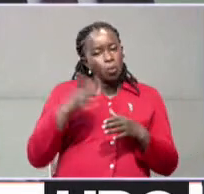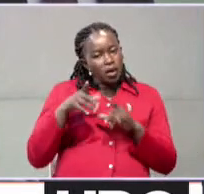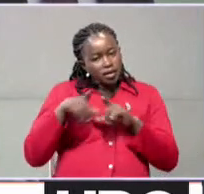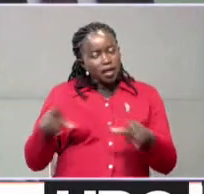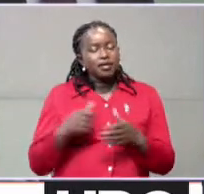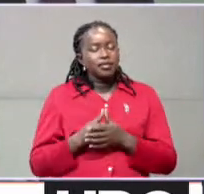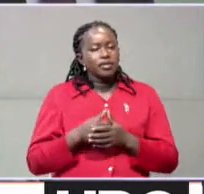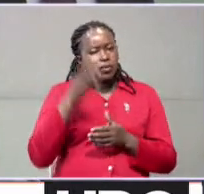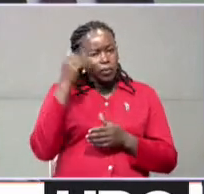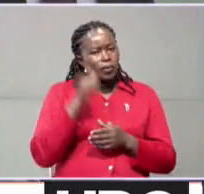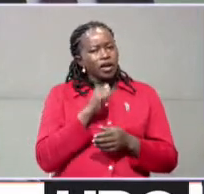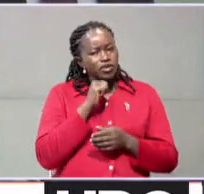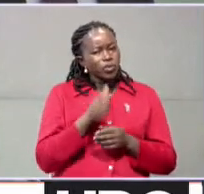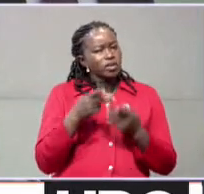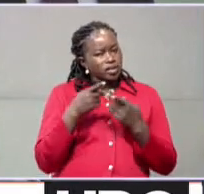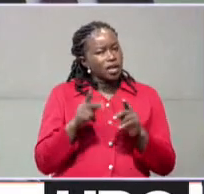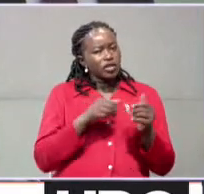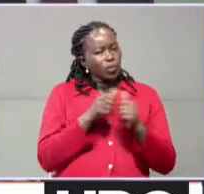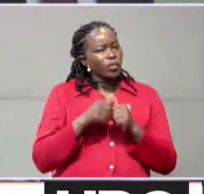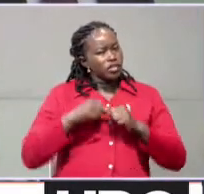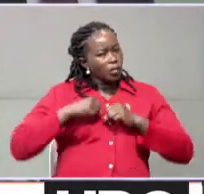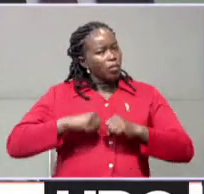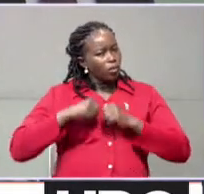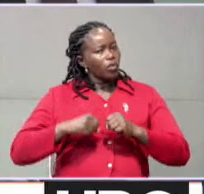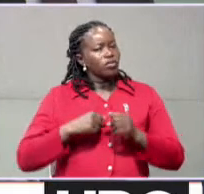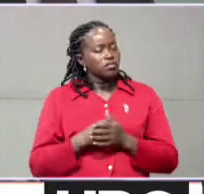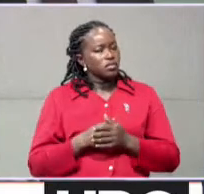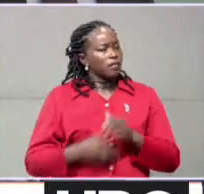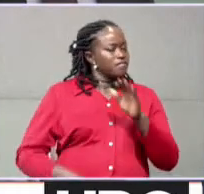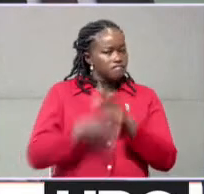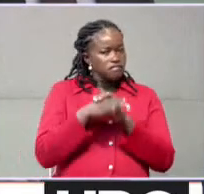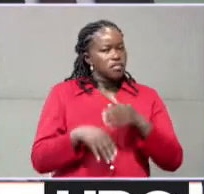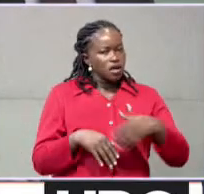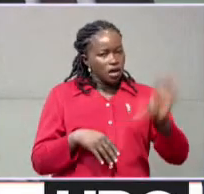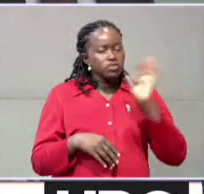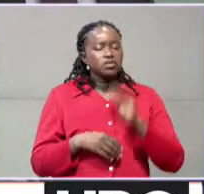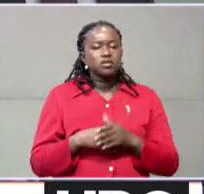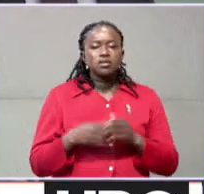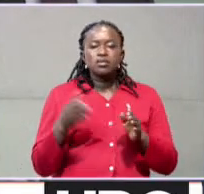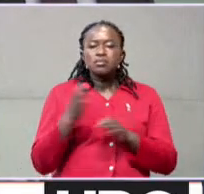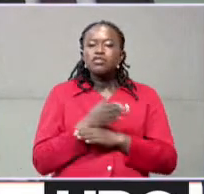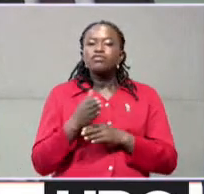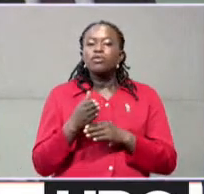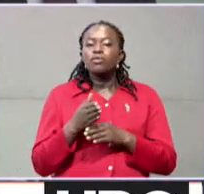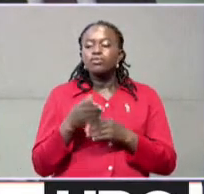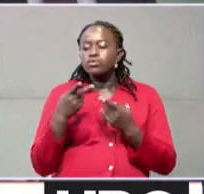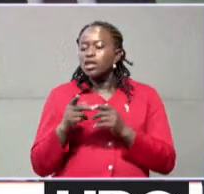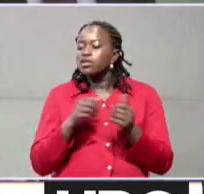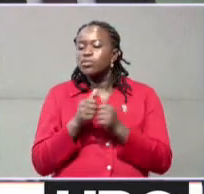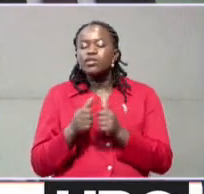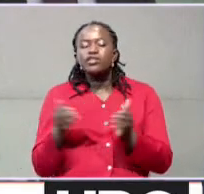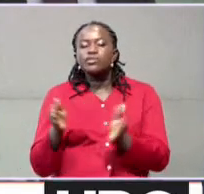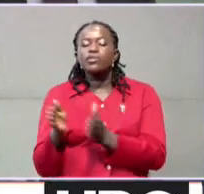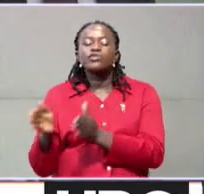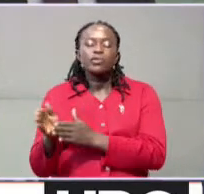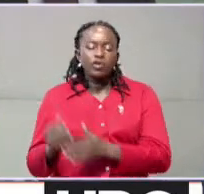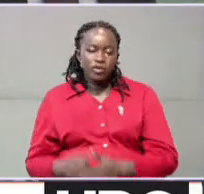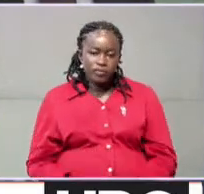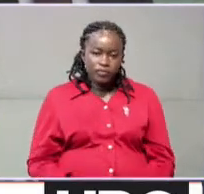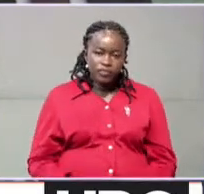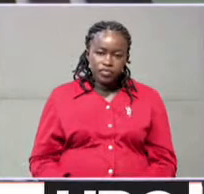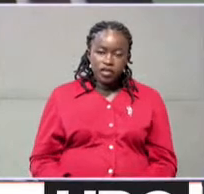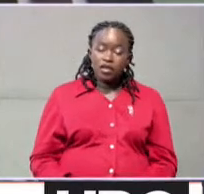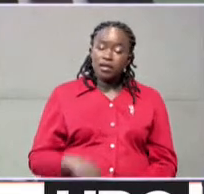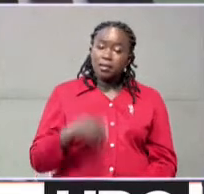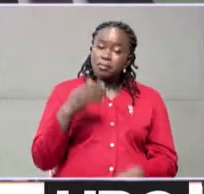start with the the big ones before you do finish with the small ones big fish